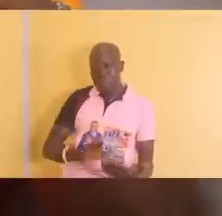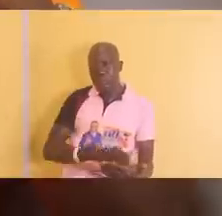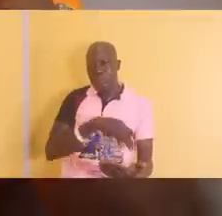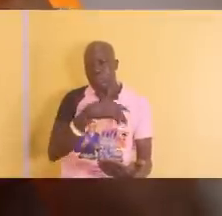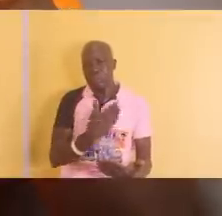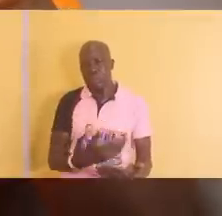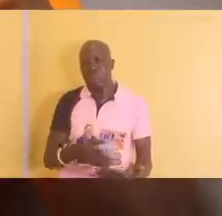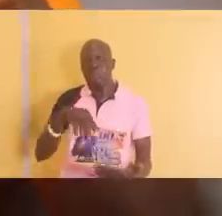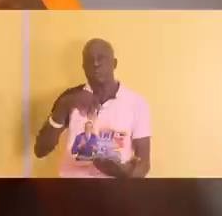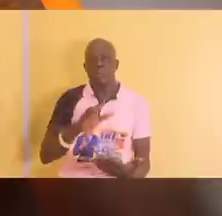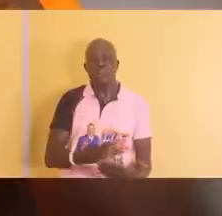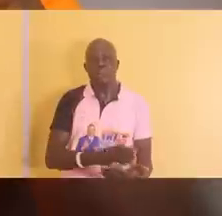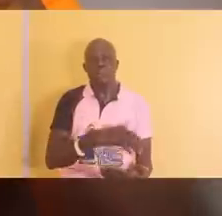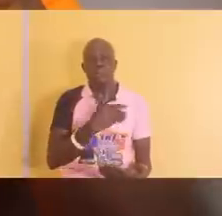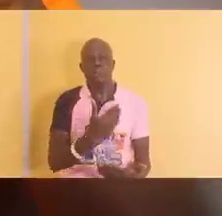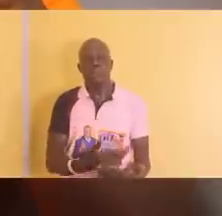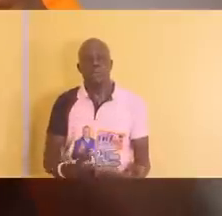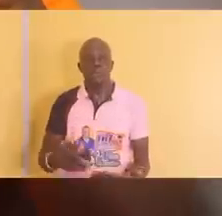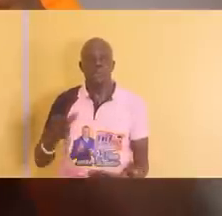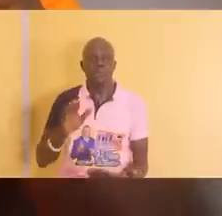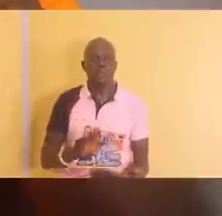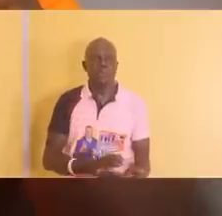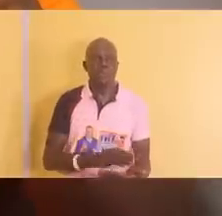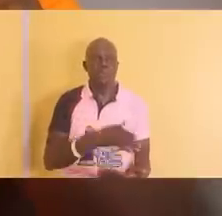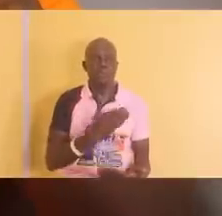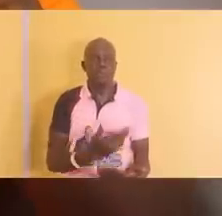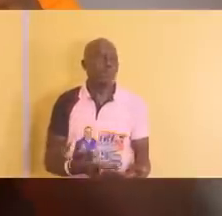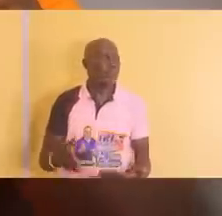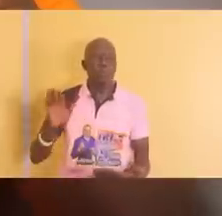feri Jesu. Ima wojure.